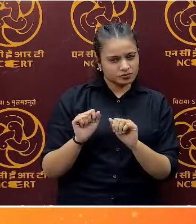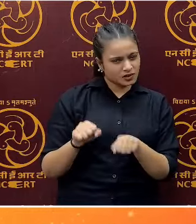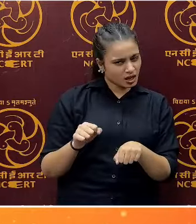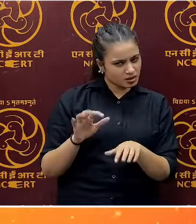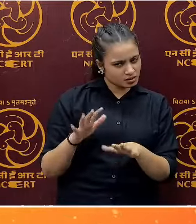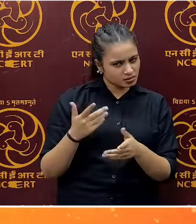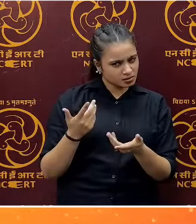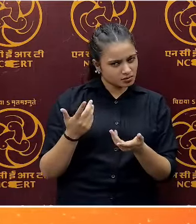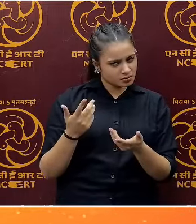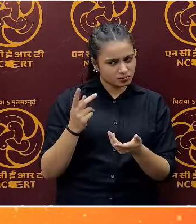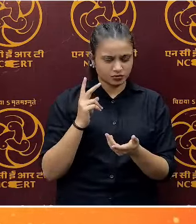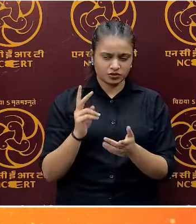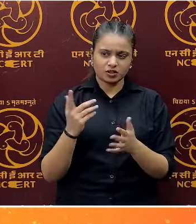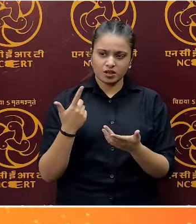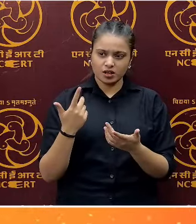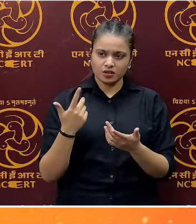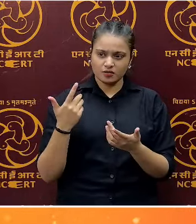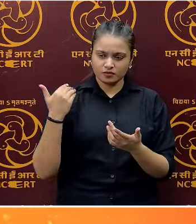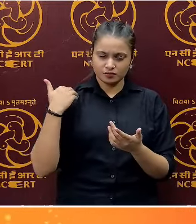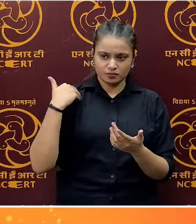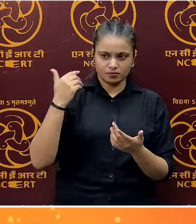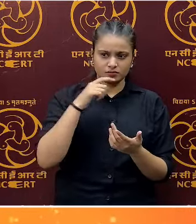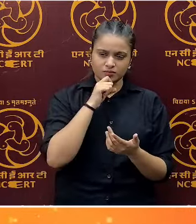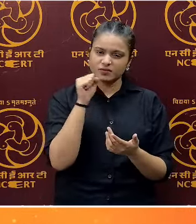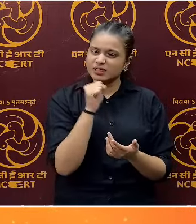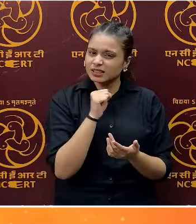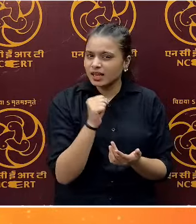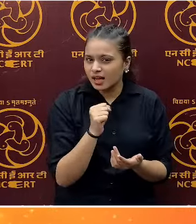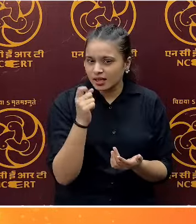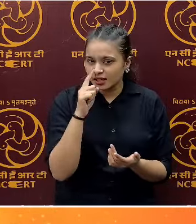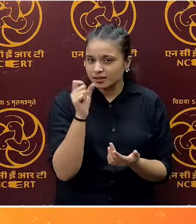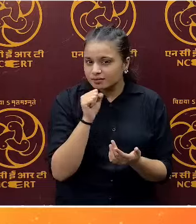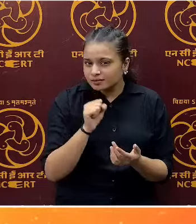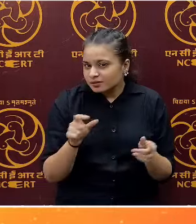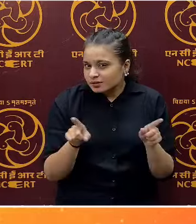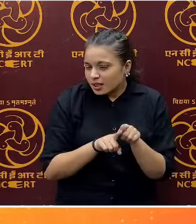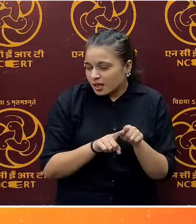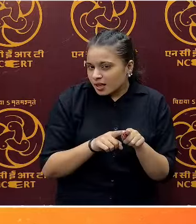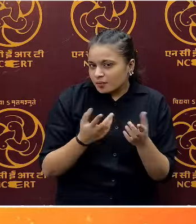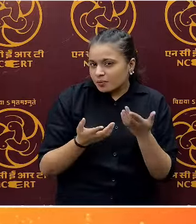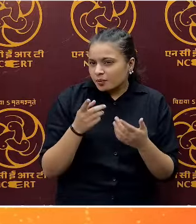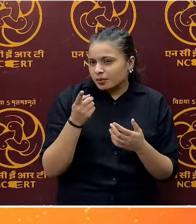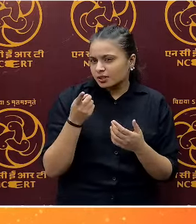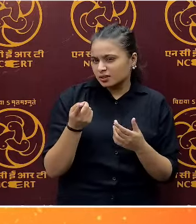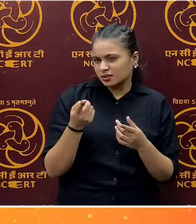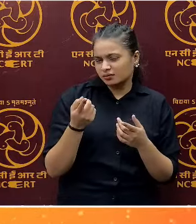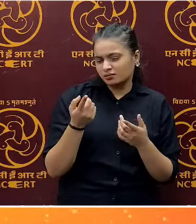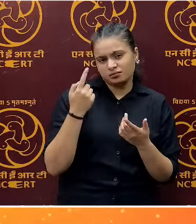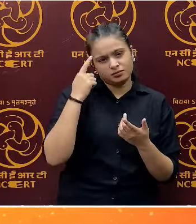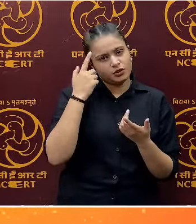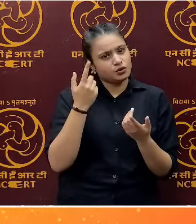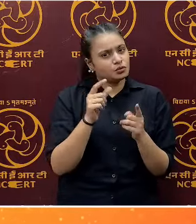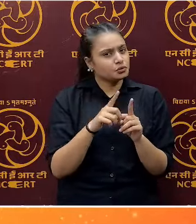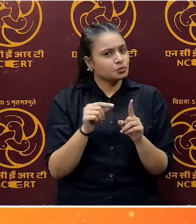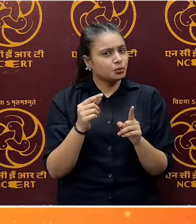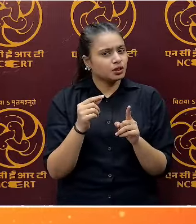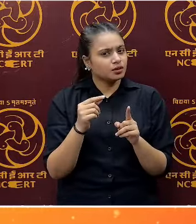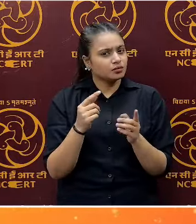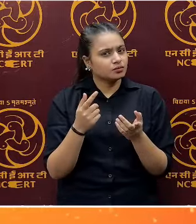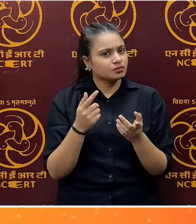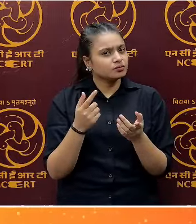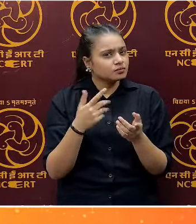an elderly lady, probably the grandmother. Yes. She is, I guess, I